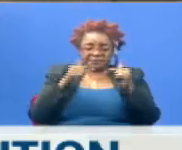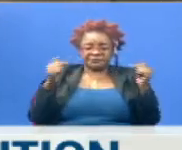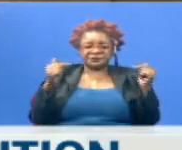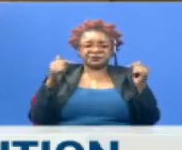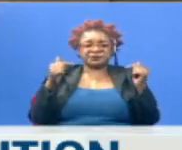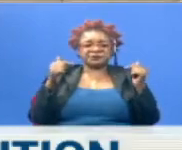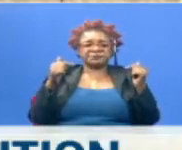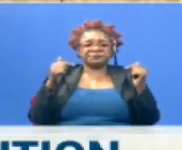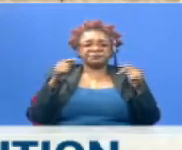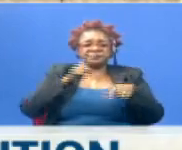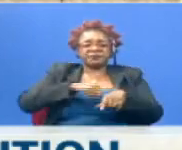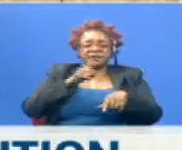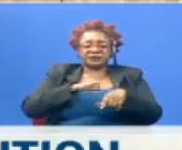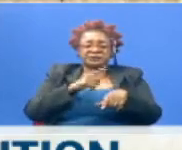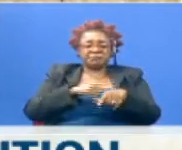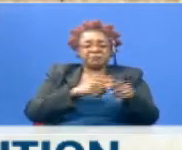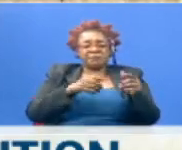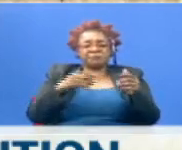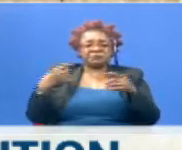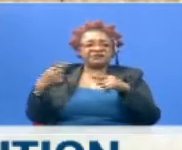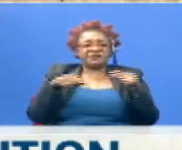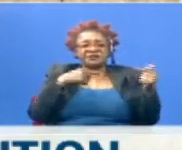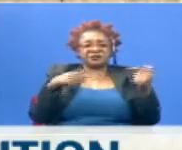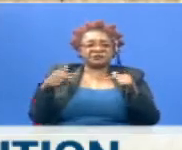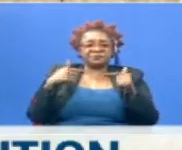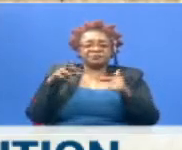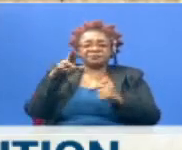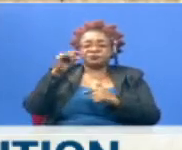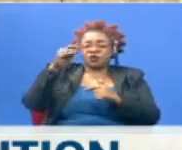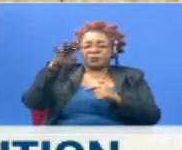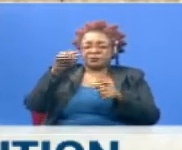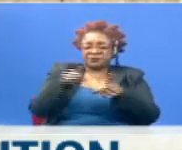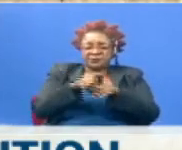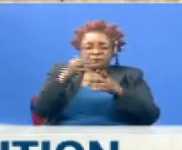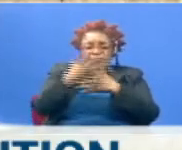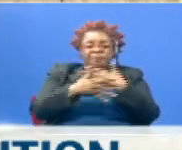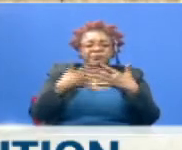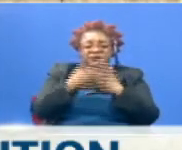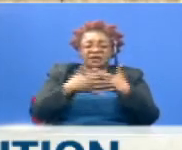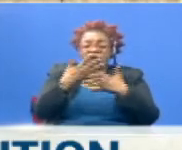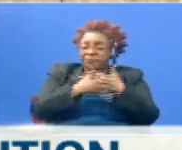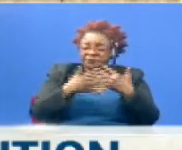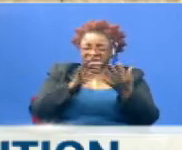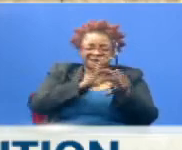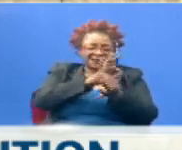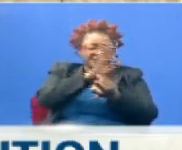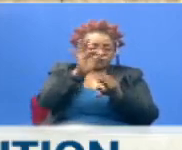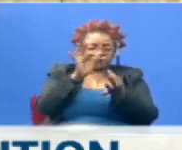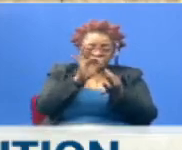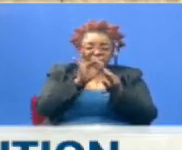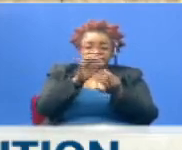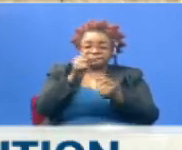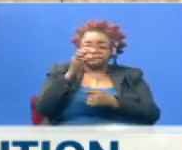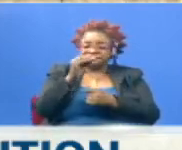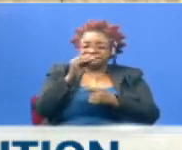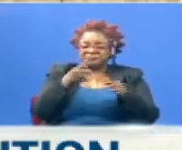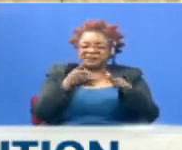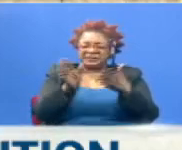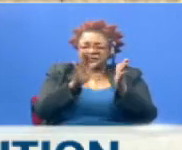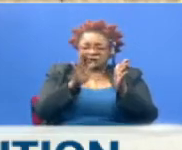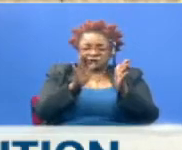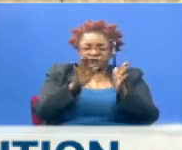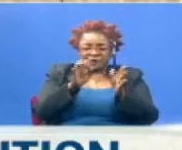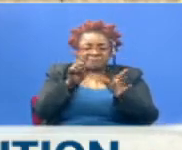the battlefield. You know, a robot is a computer, and computers are very accurate. So the chance of mistakes are very